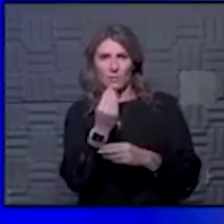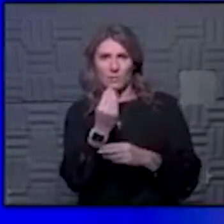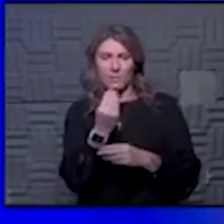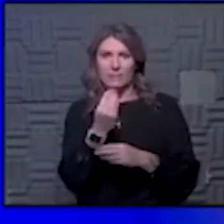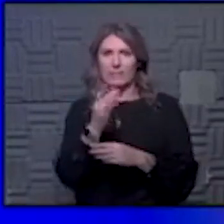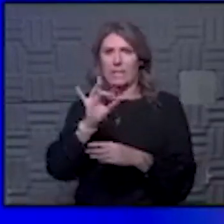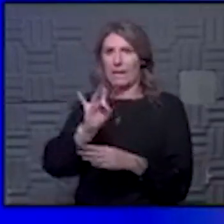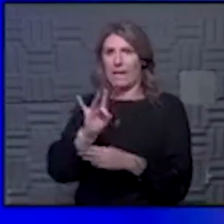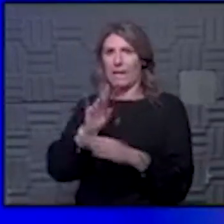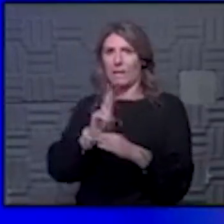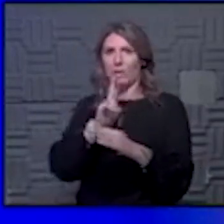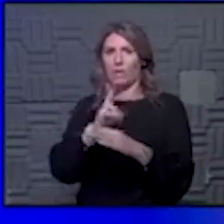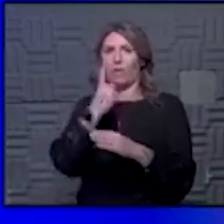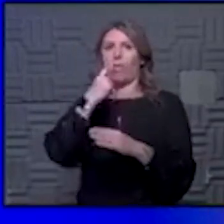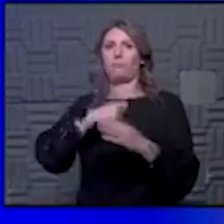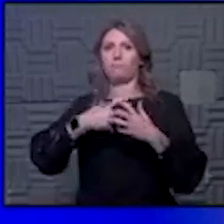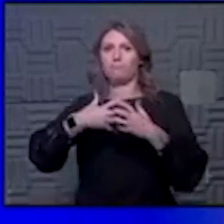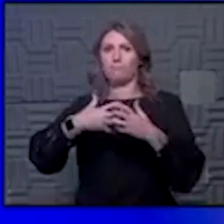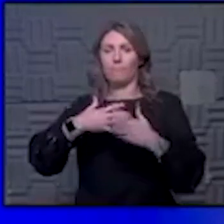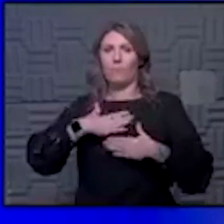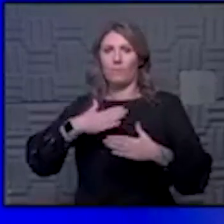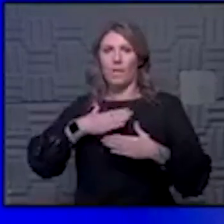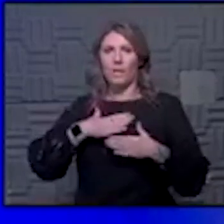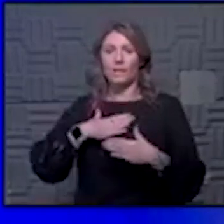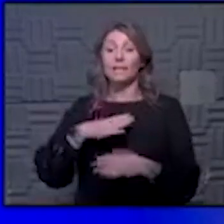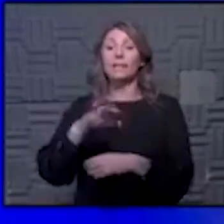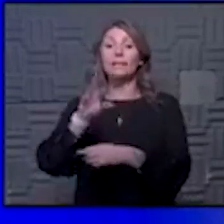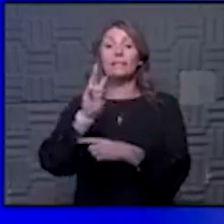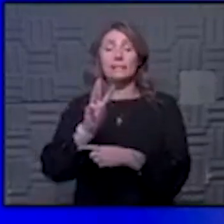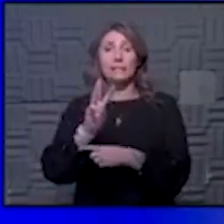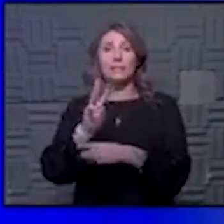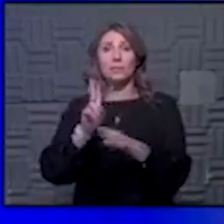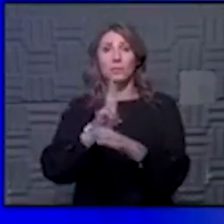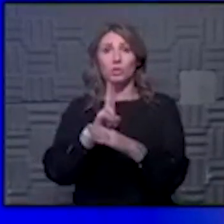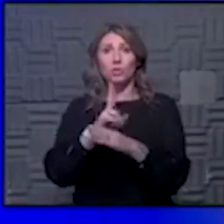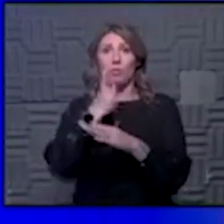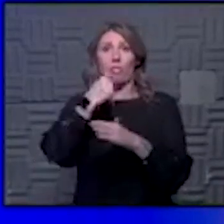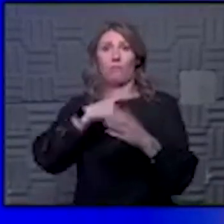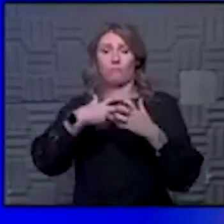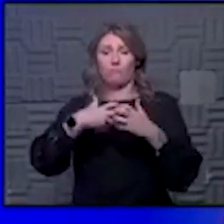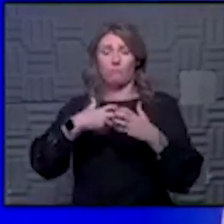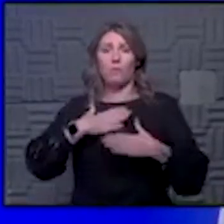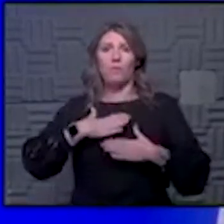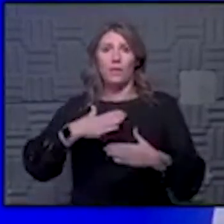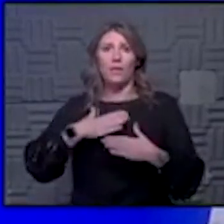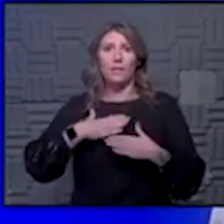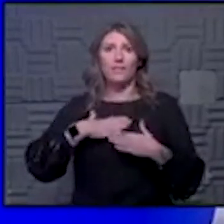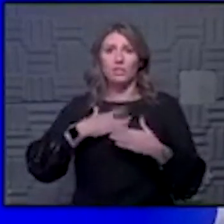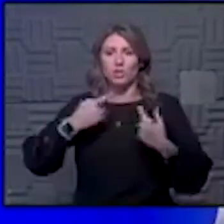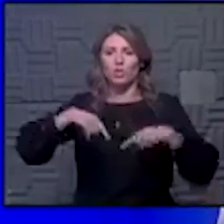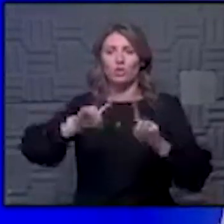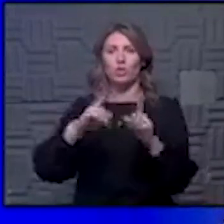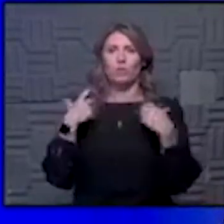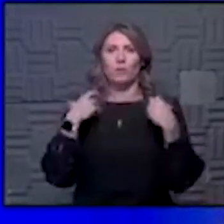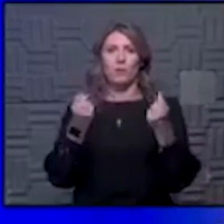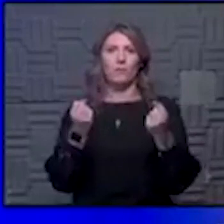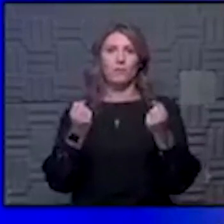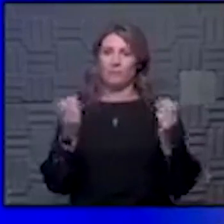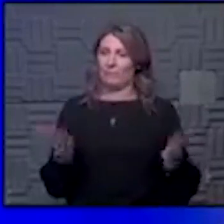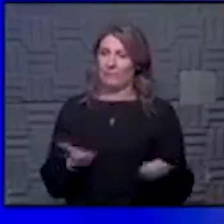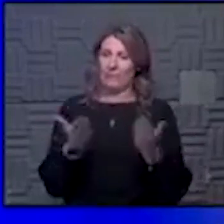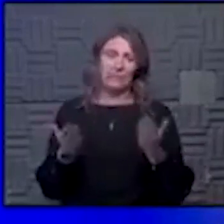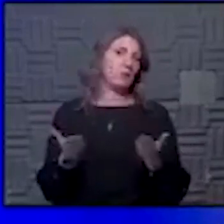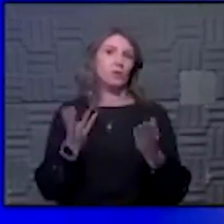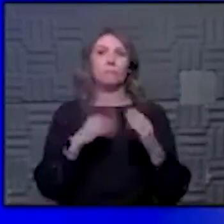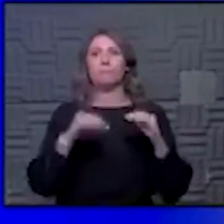of those are on the ventilator. We do have 6 on the vents that are in that recovery period. So they've been here, more